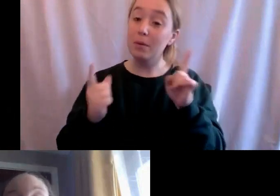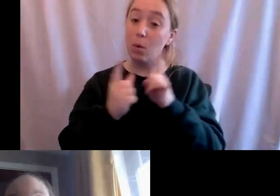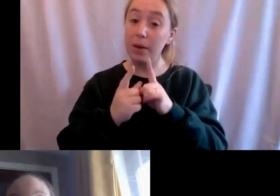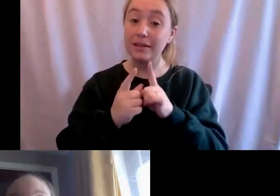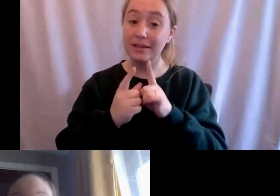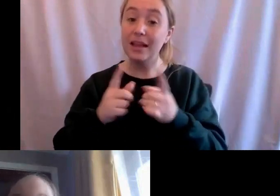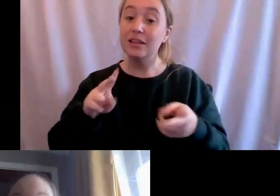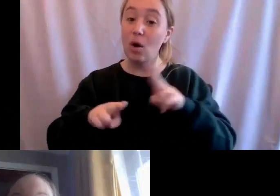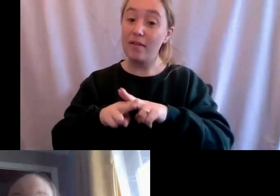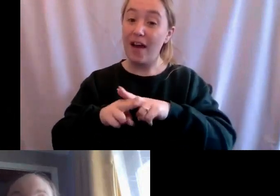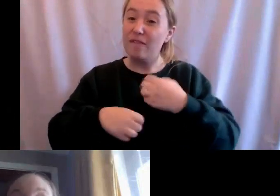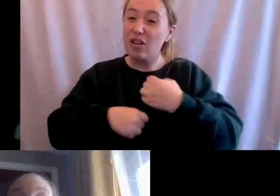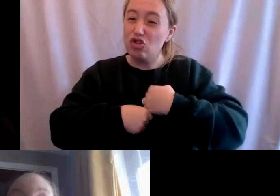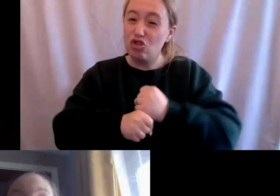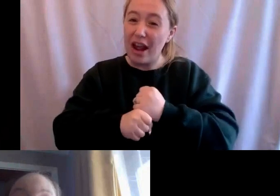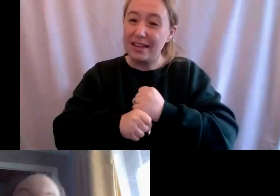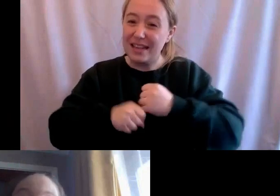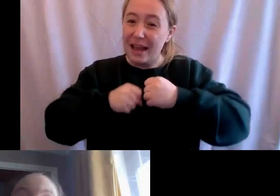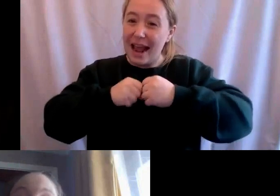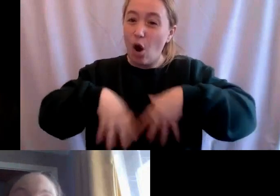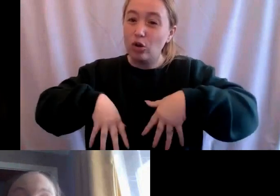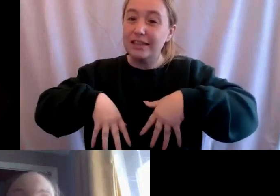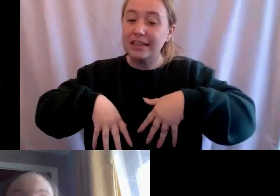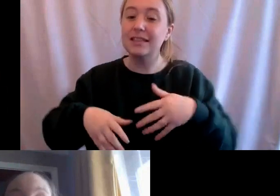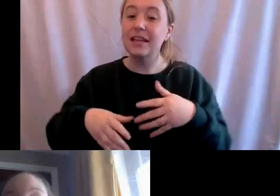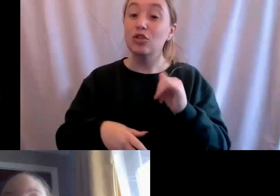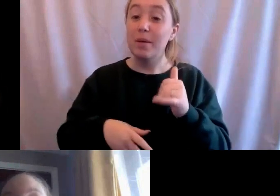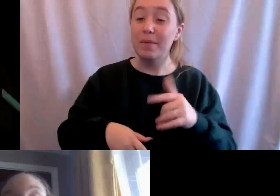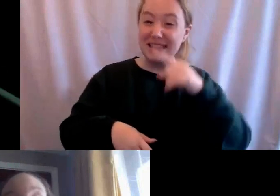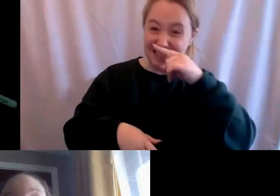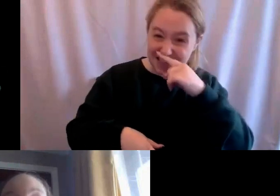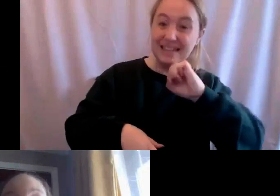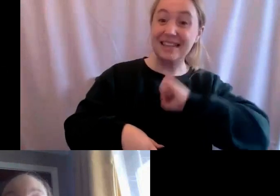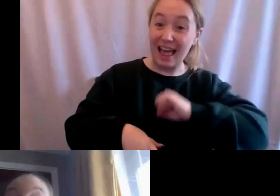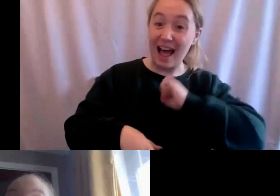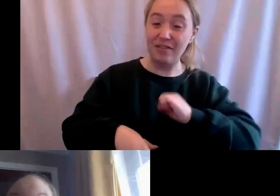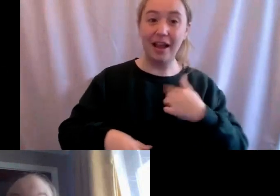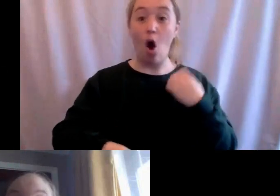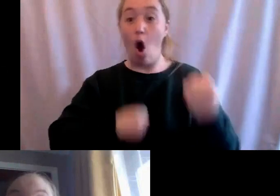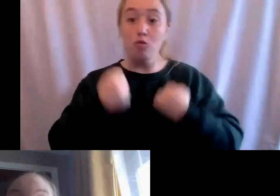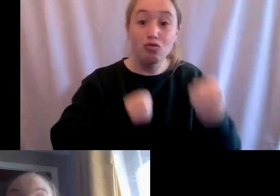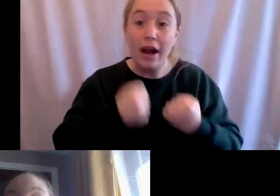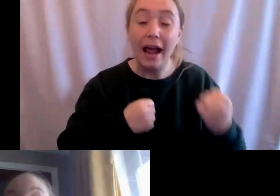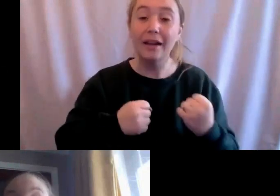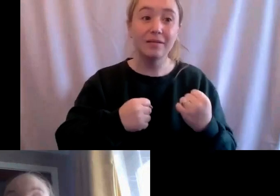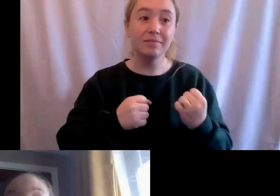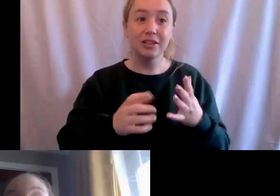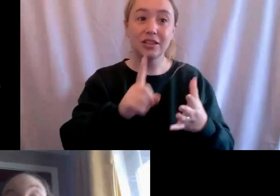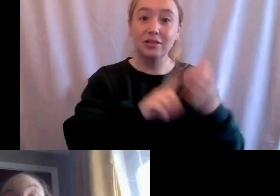have stress incontinence. This is where if you laugh, cough, sneeze, run for the bus, or perhaps are